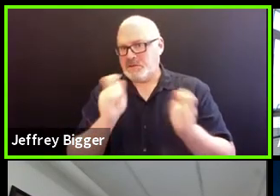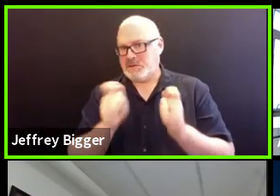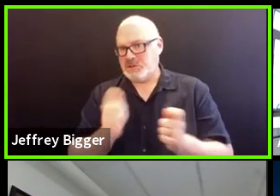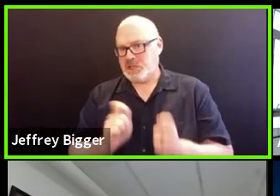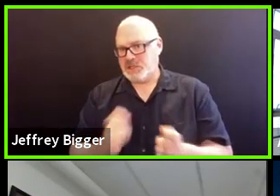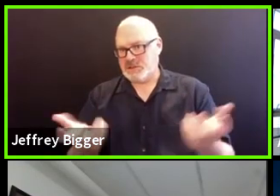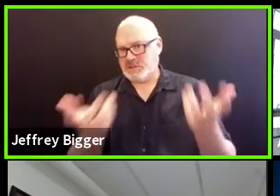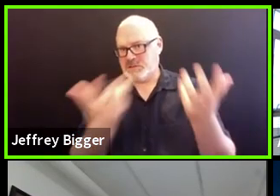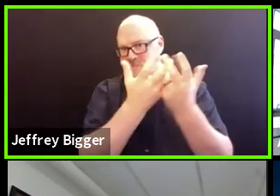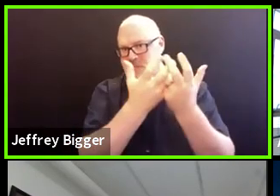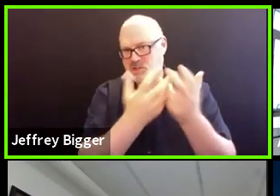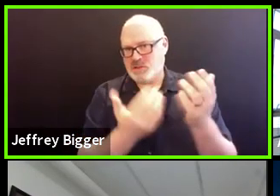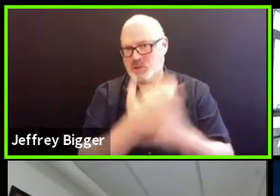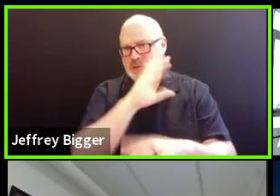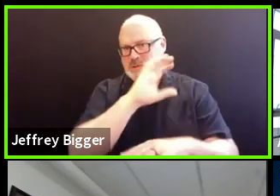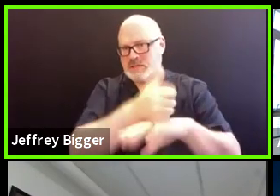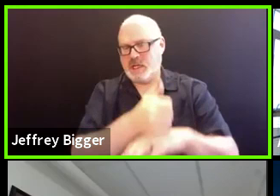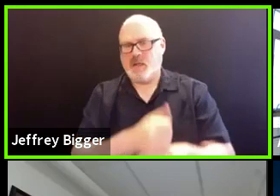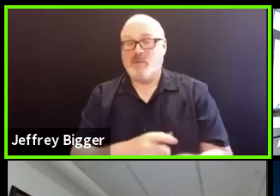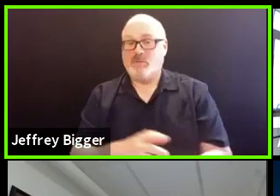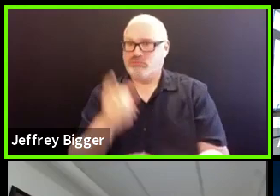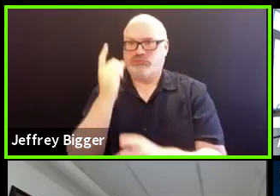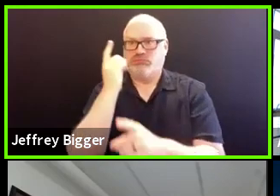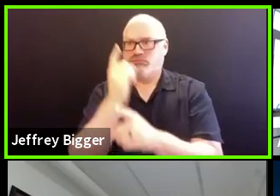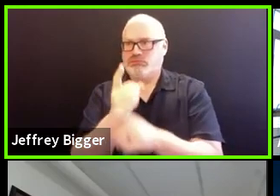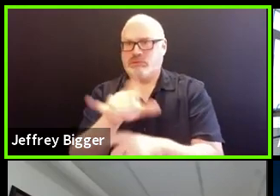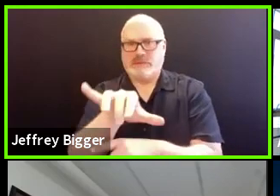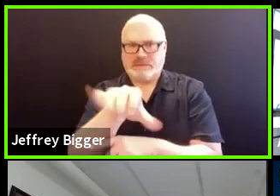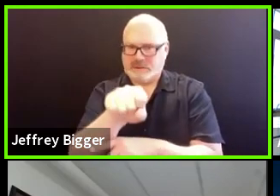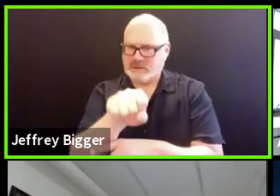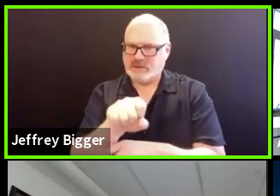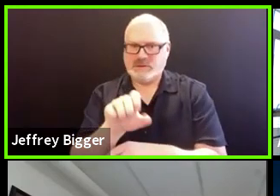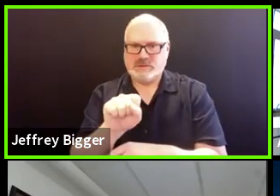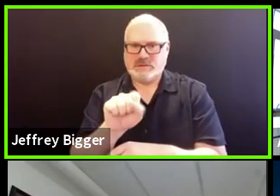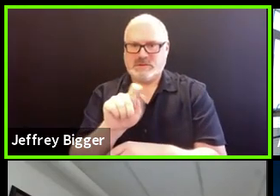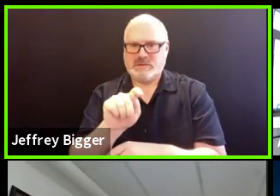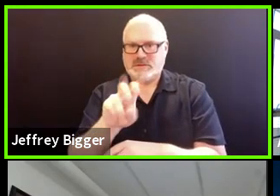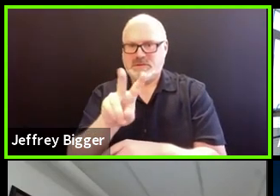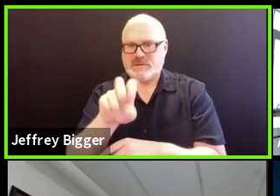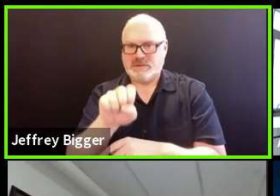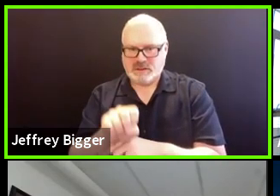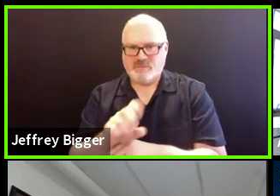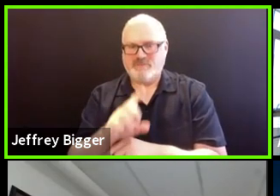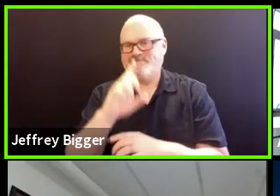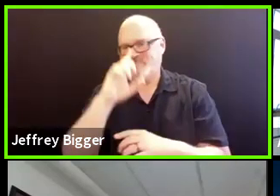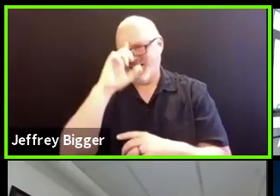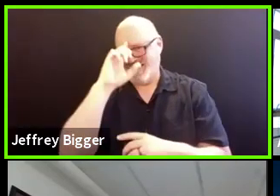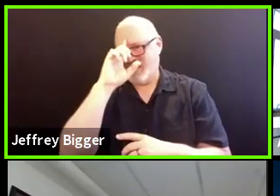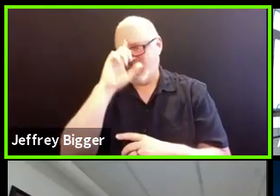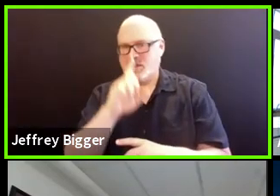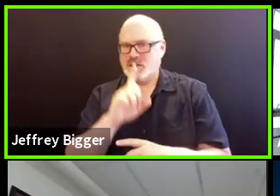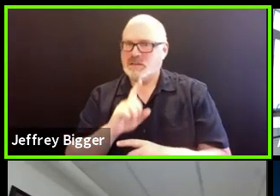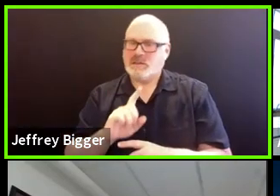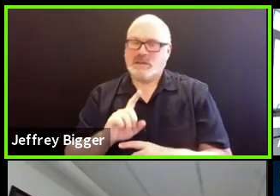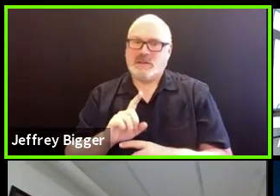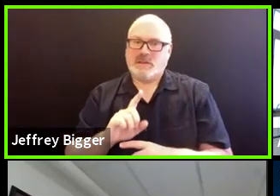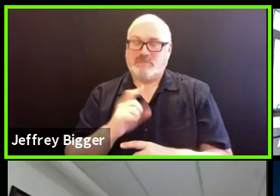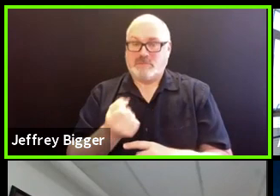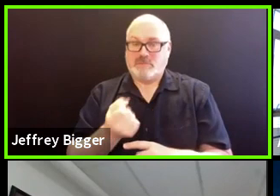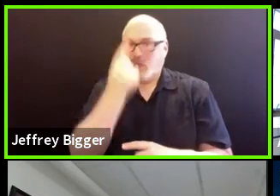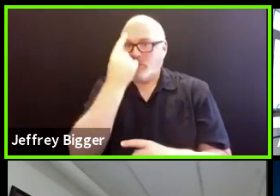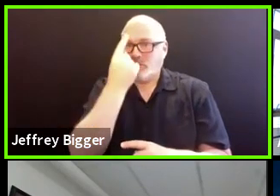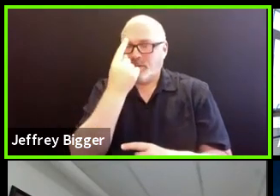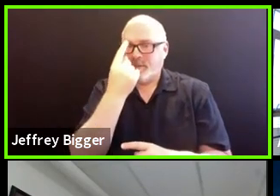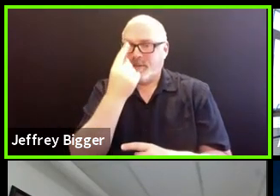There's absolutely no question about that, Steve. I think that we certainly understand that and are working with